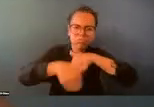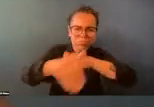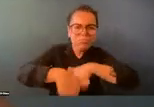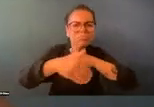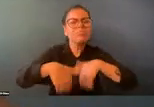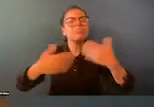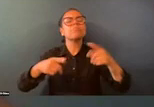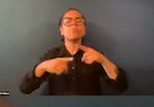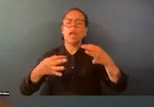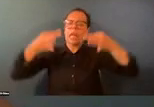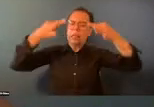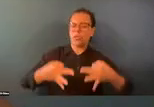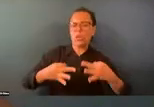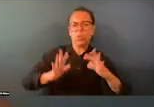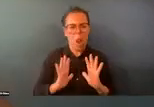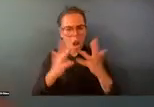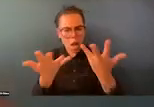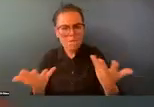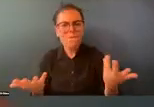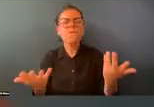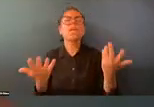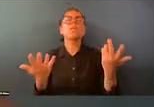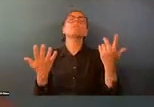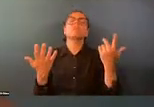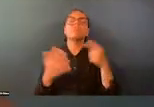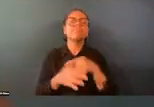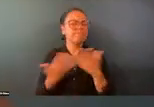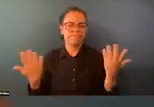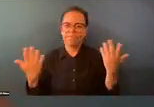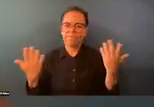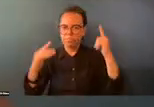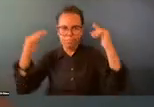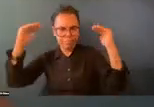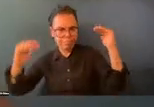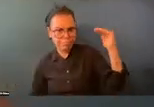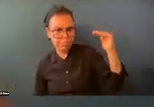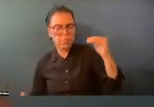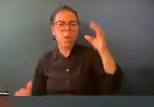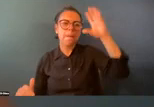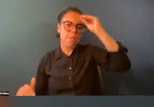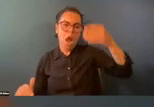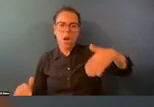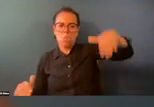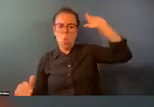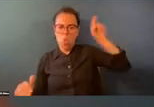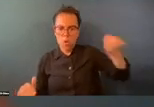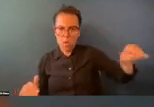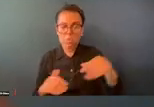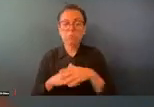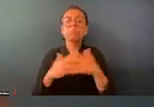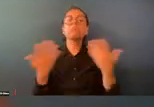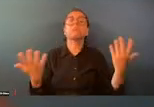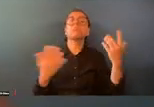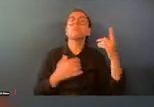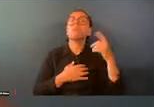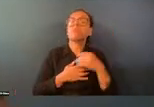agricultural inputs, decision-making structures, technologies, and training. And these access would enhance their capacity to adapt to